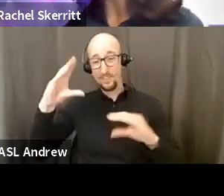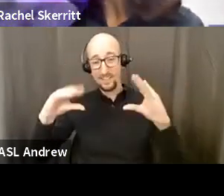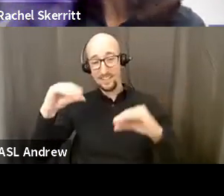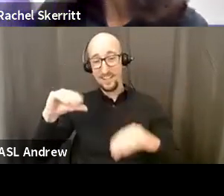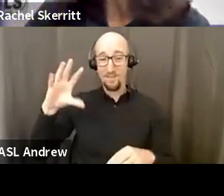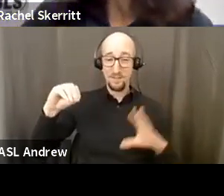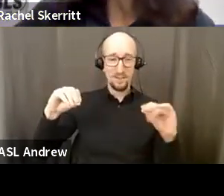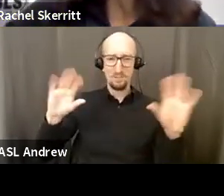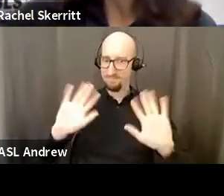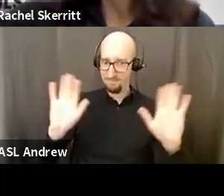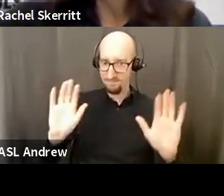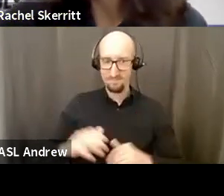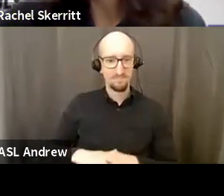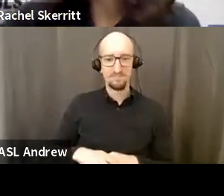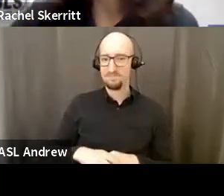Consensus is not optional.